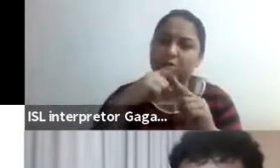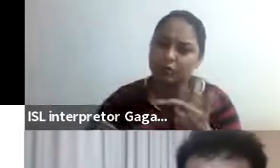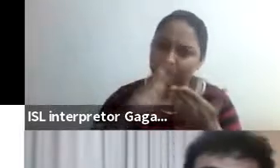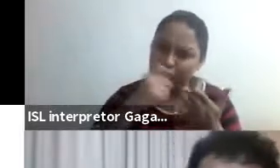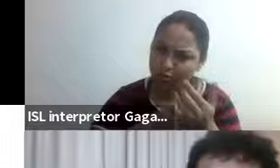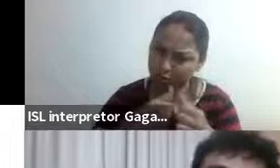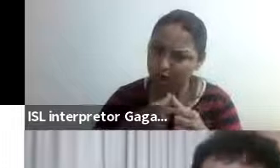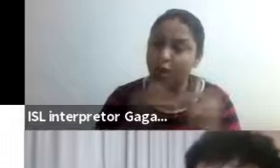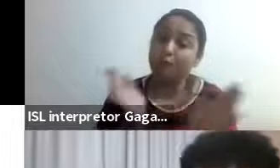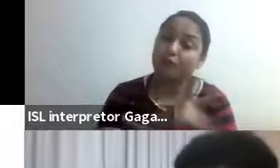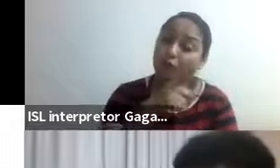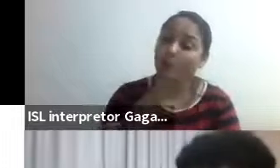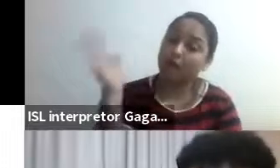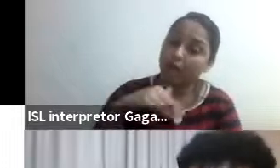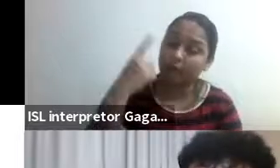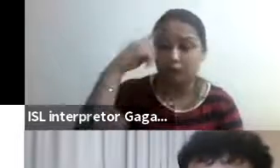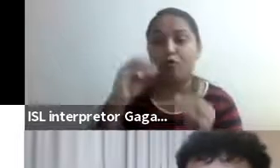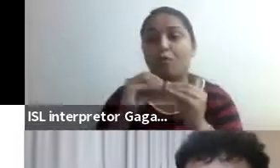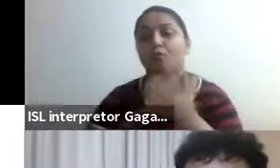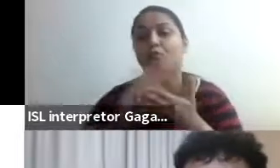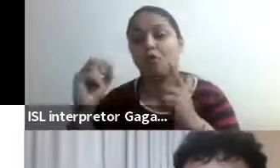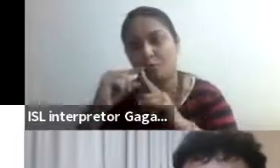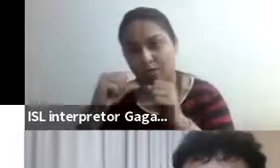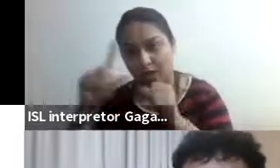Bhopal. In fact, she saw an elephant for the first time in Bhopal,